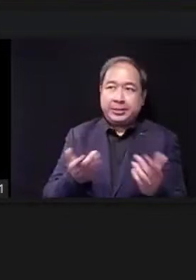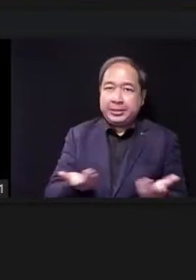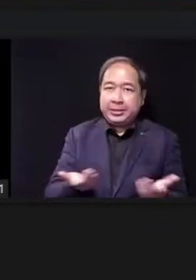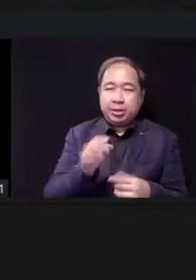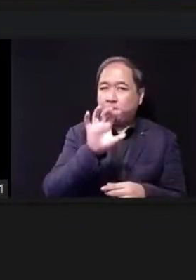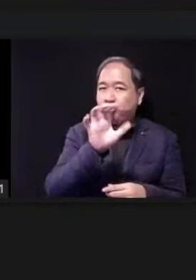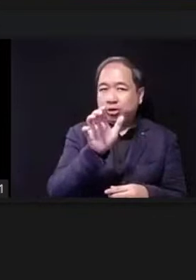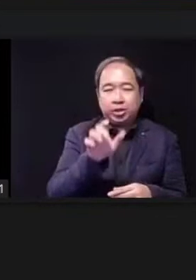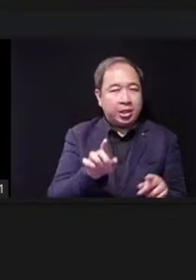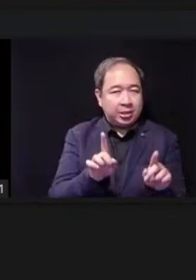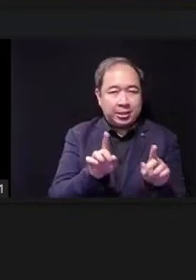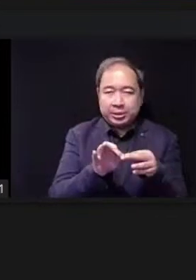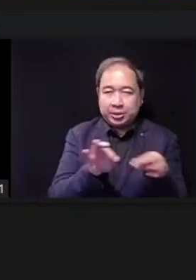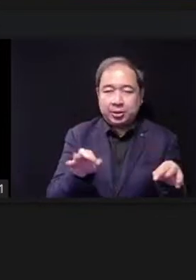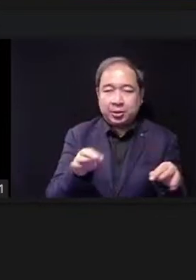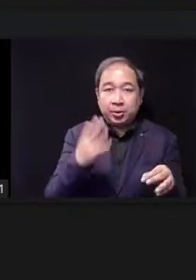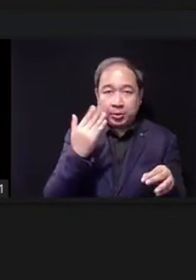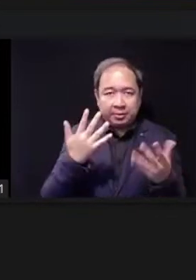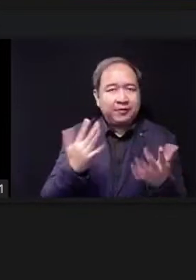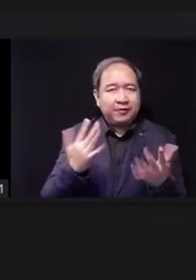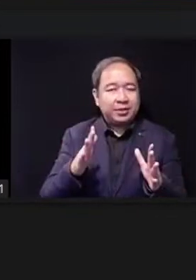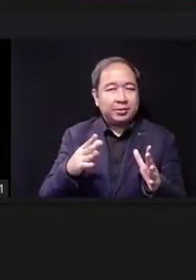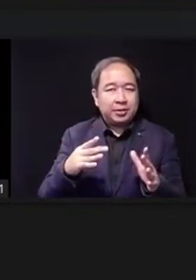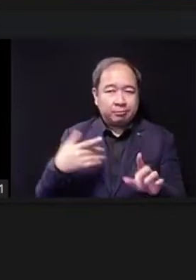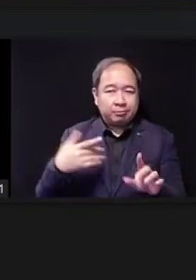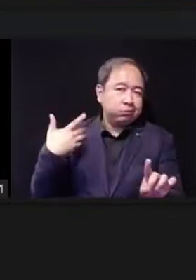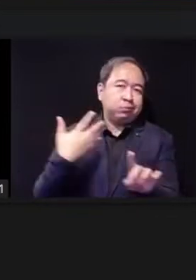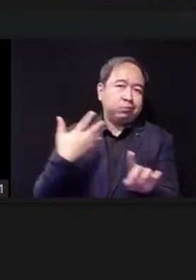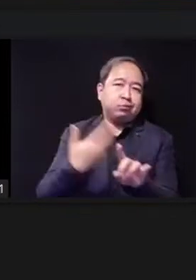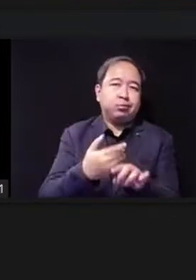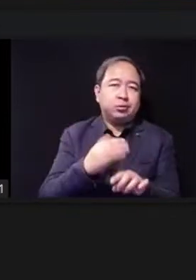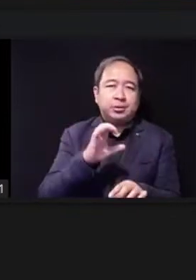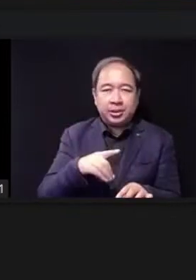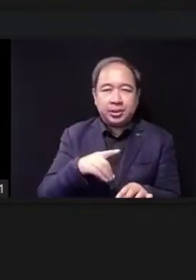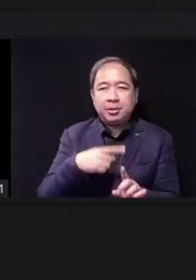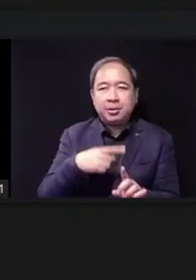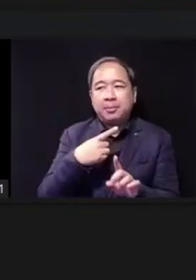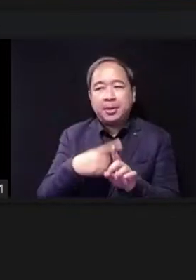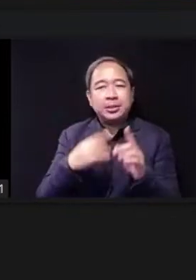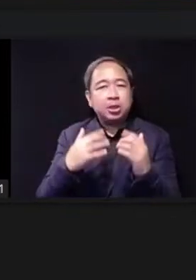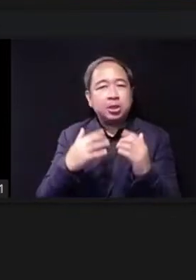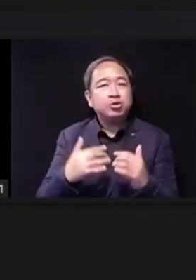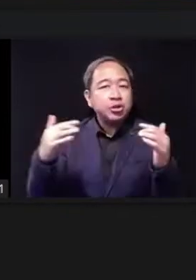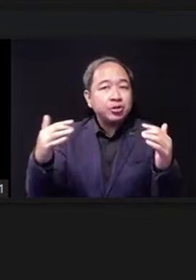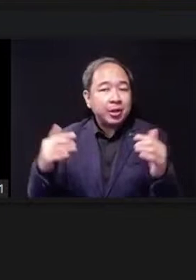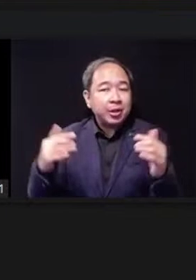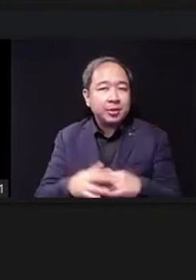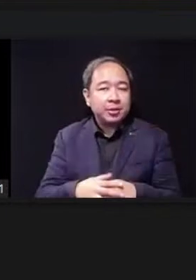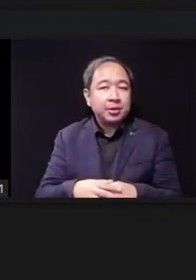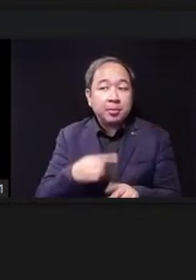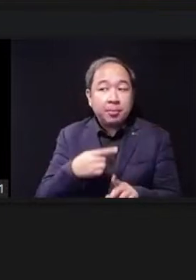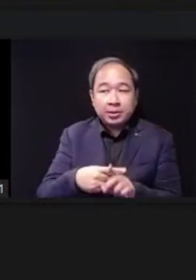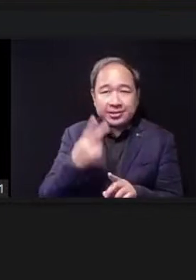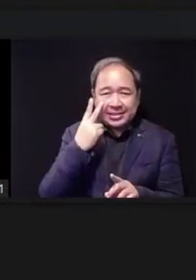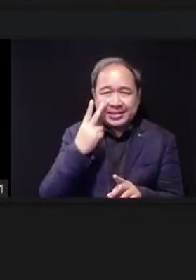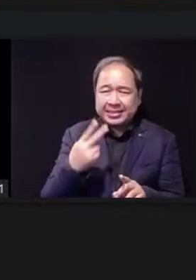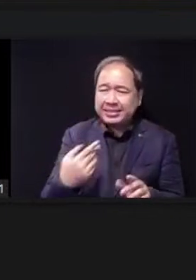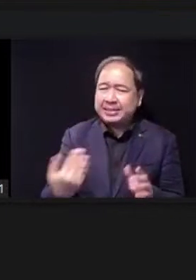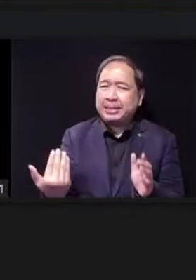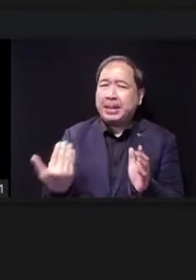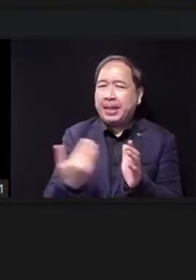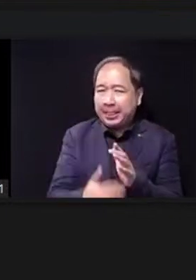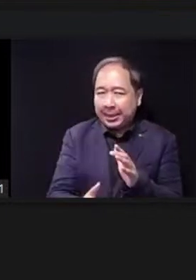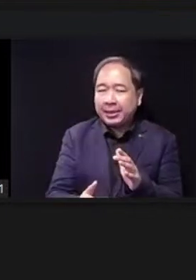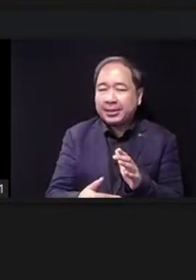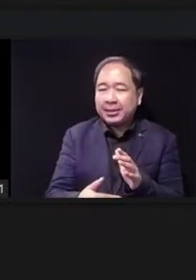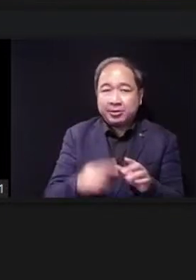level, given that it already has standing in the CPD and in the General Assembly. And we also see it a bit as redundant because